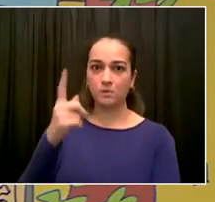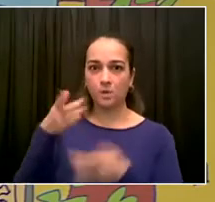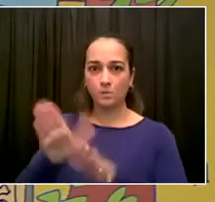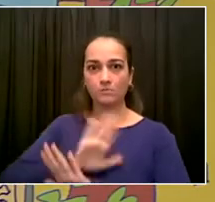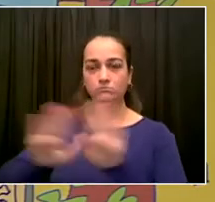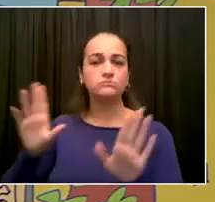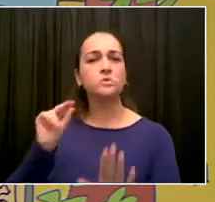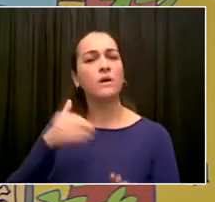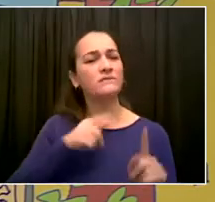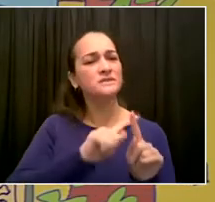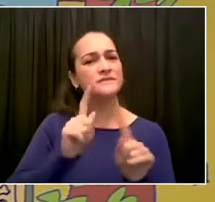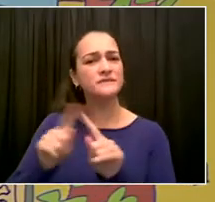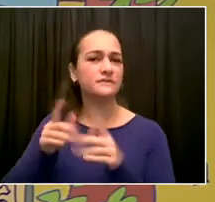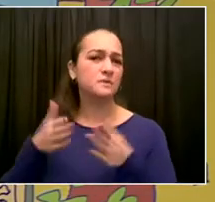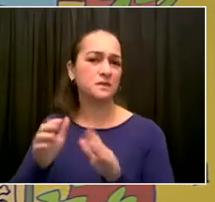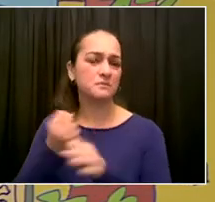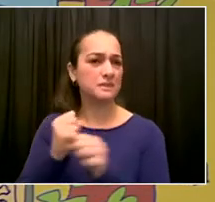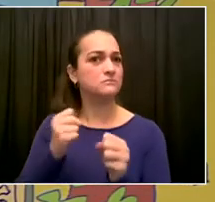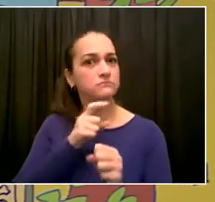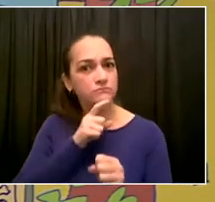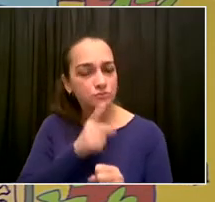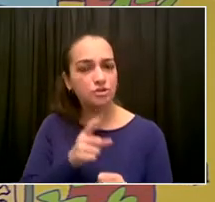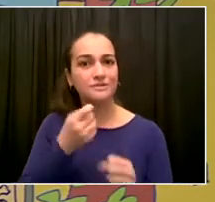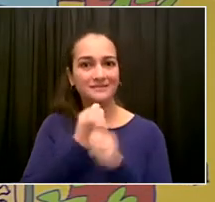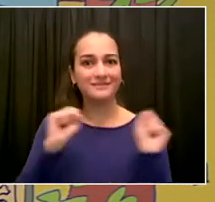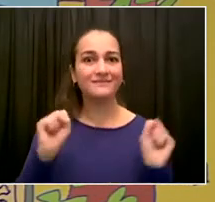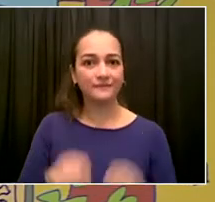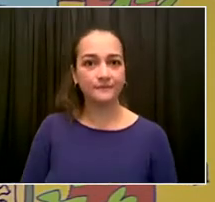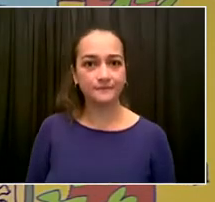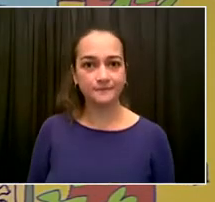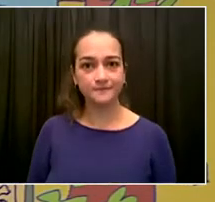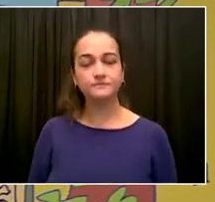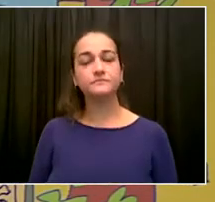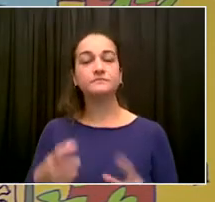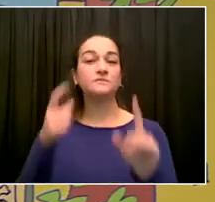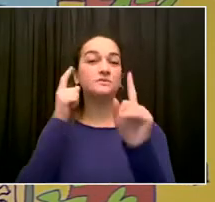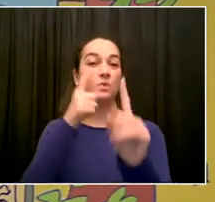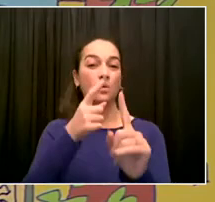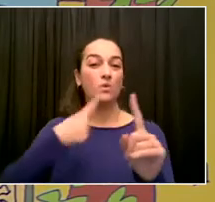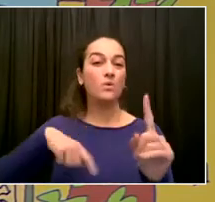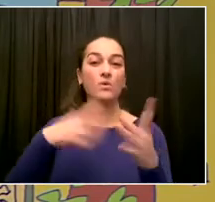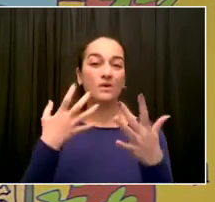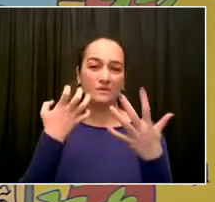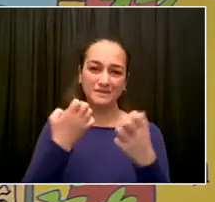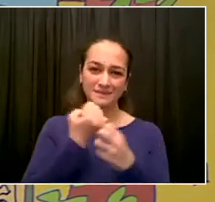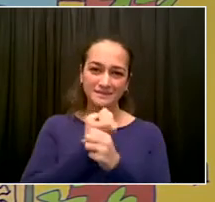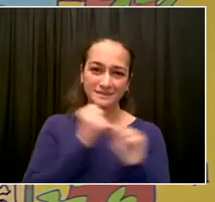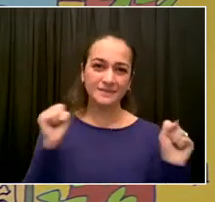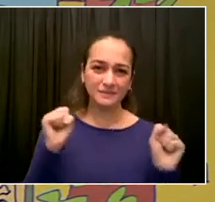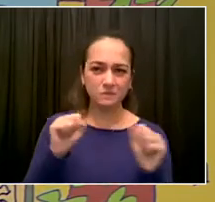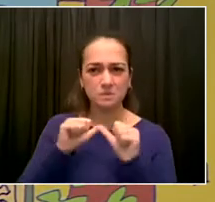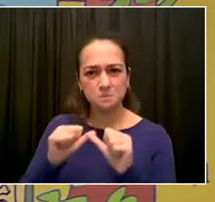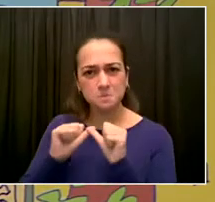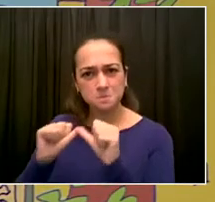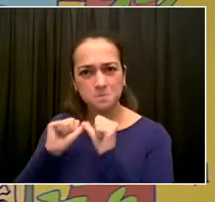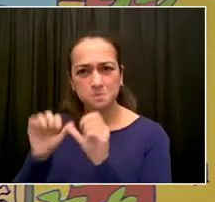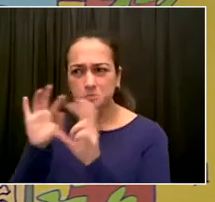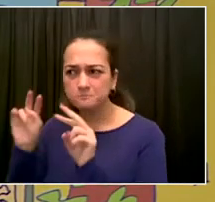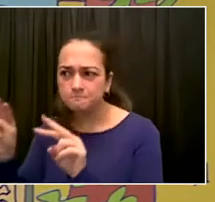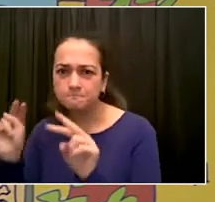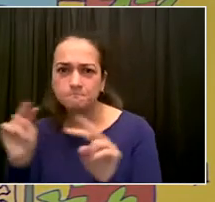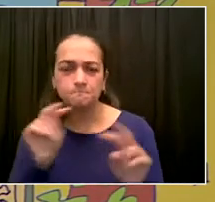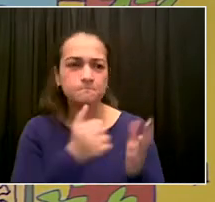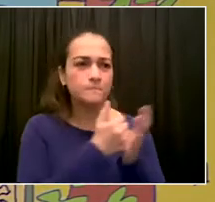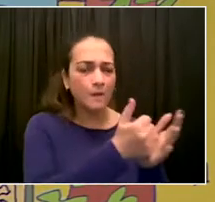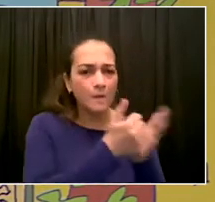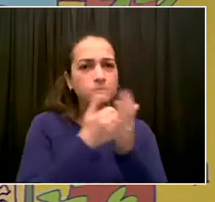going to aggressively put safety measures in all over the city constantly. But if there's certain measures that work better and others that work